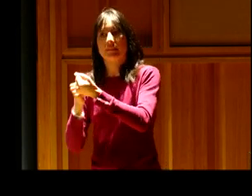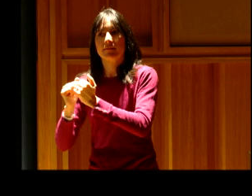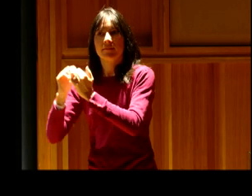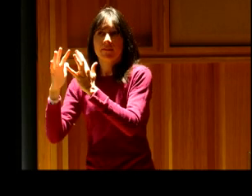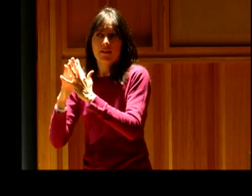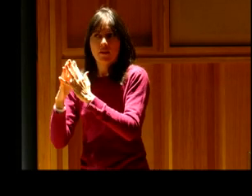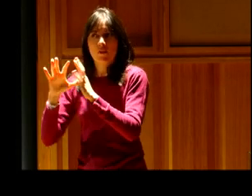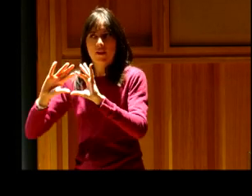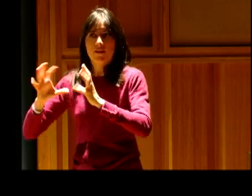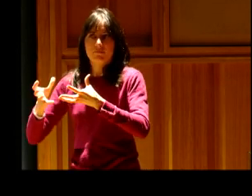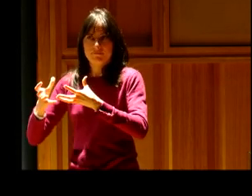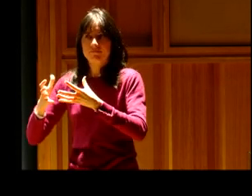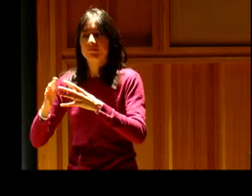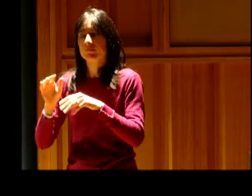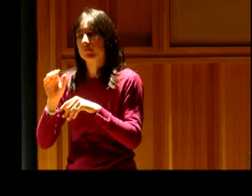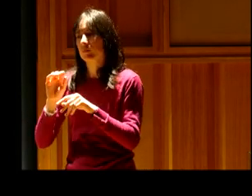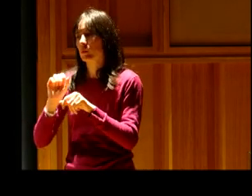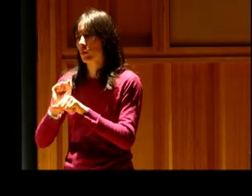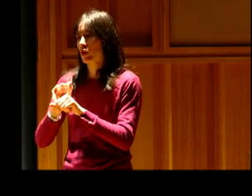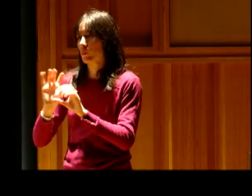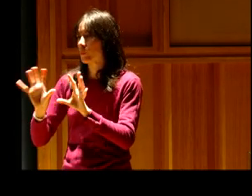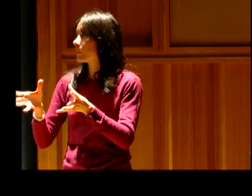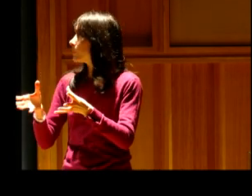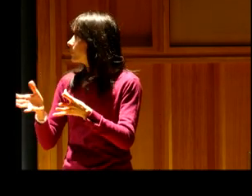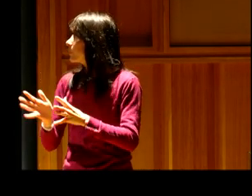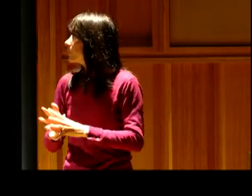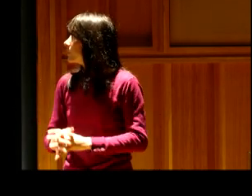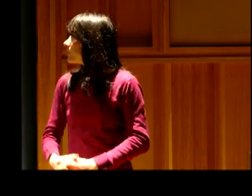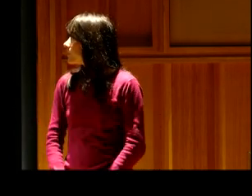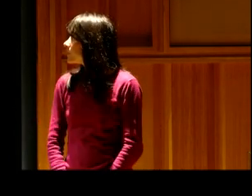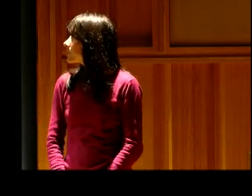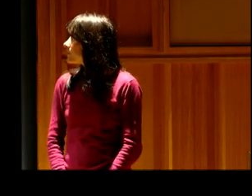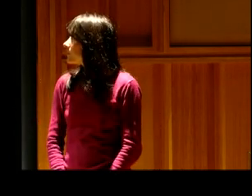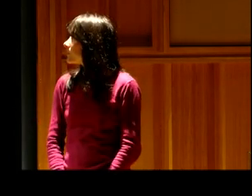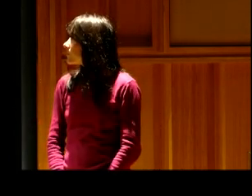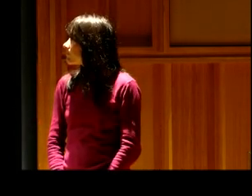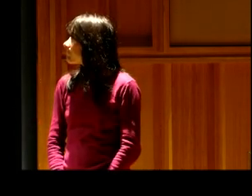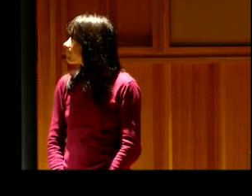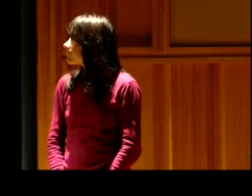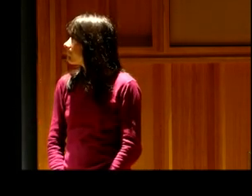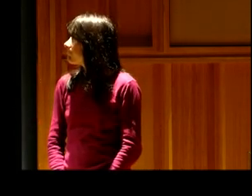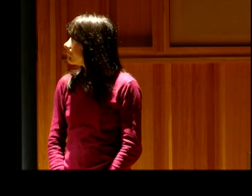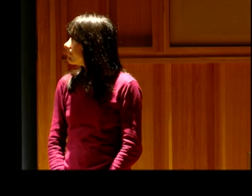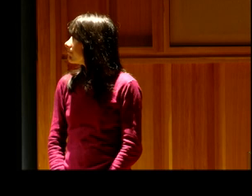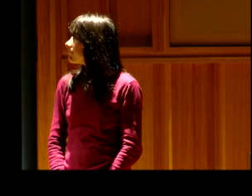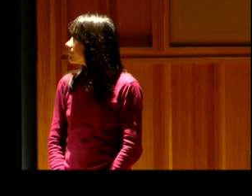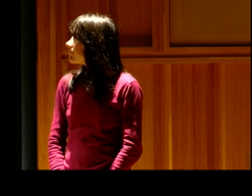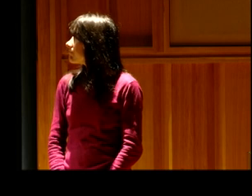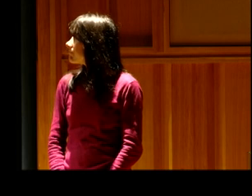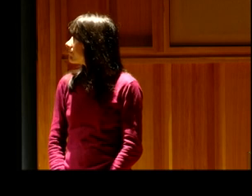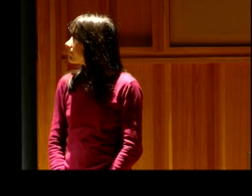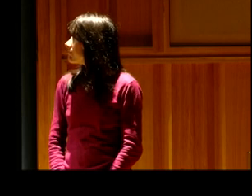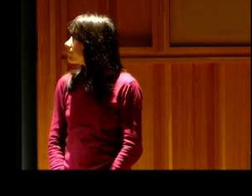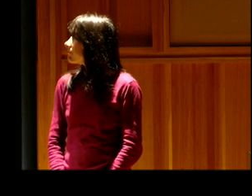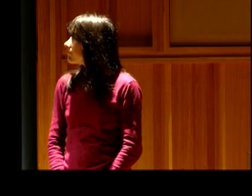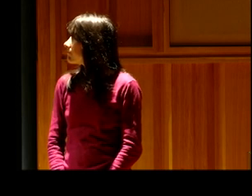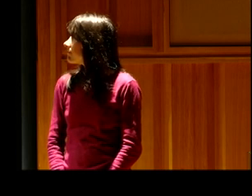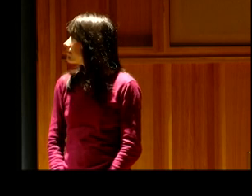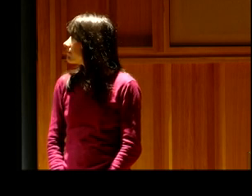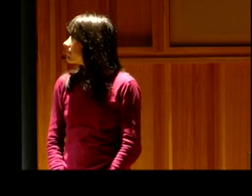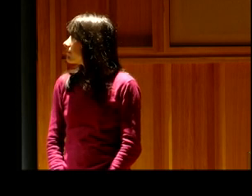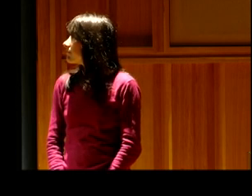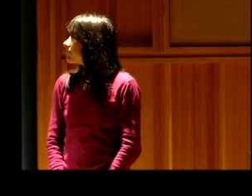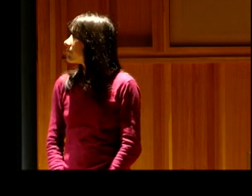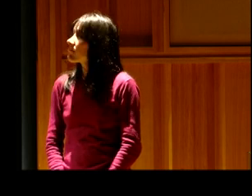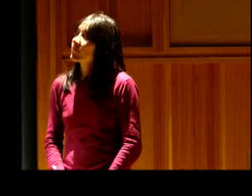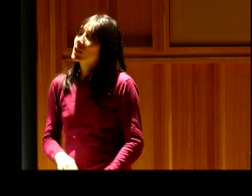But let's be honest, more than this, much more than this, is needed. And so now